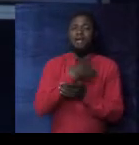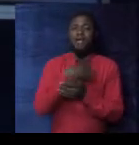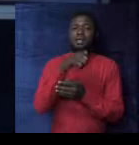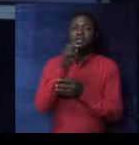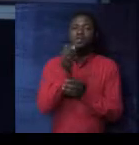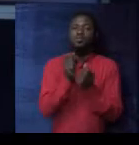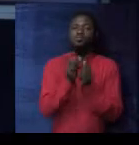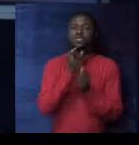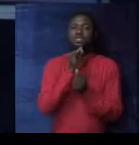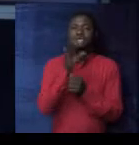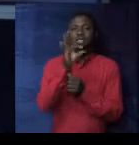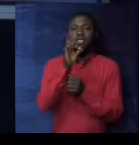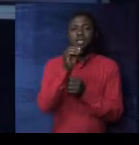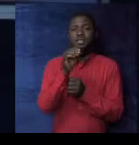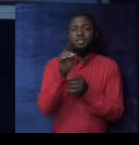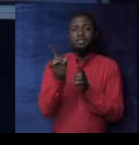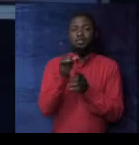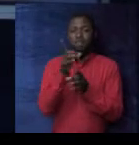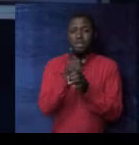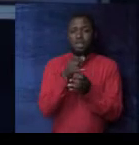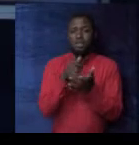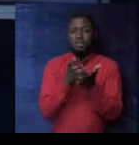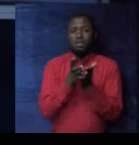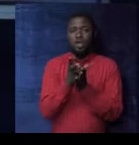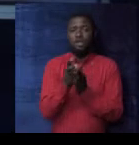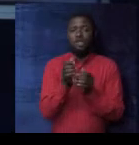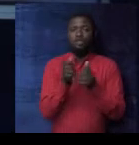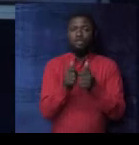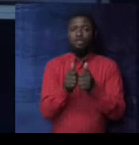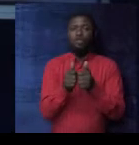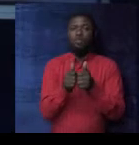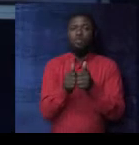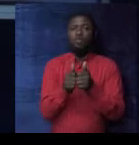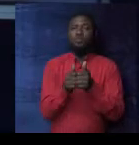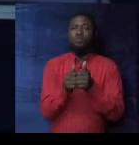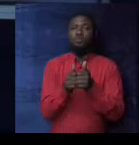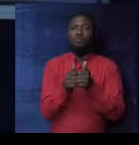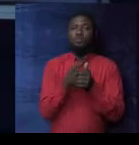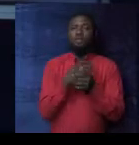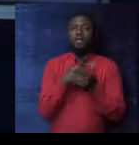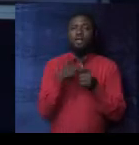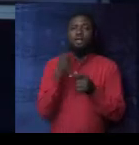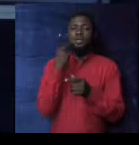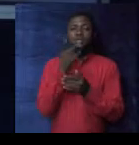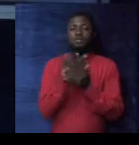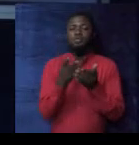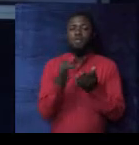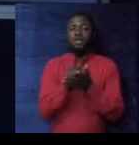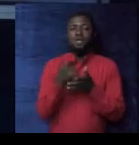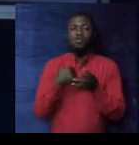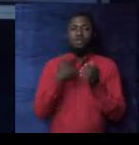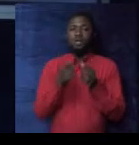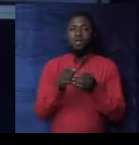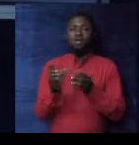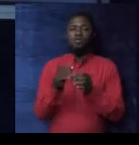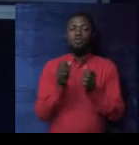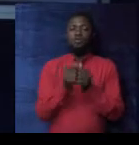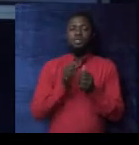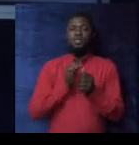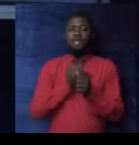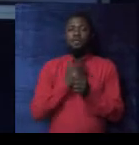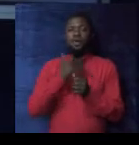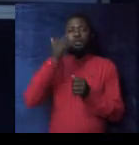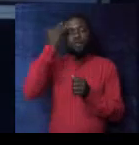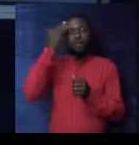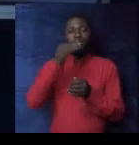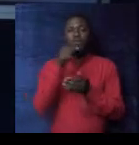0, which is 90. Did you get it correctly? Good job, you. Now let's see something that we can do with our knowledge of